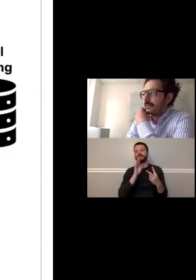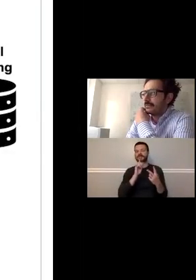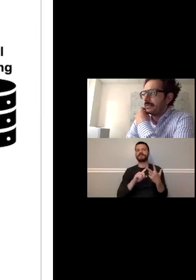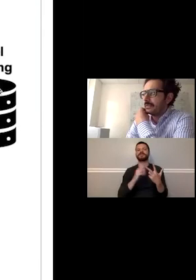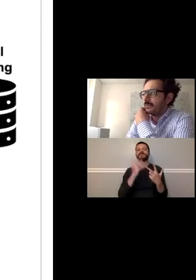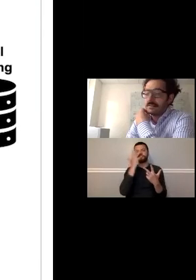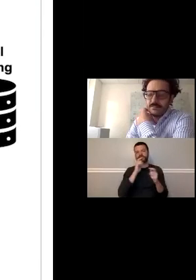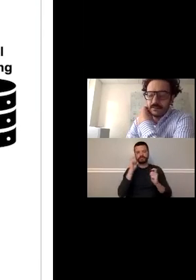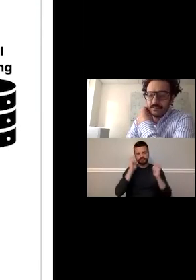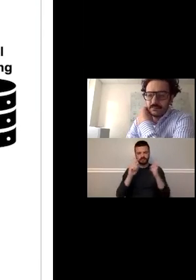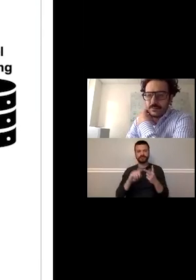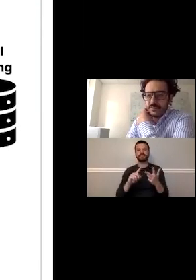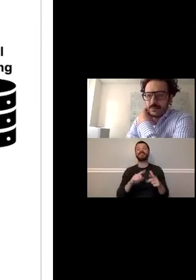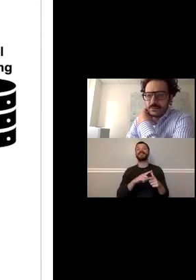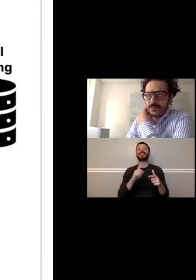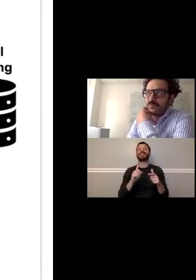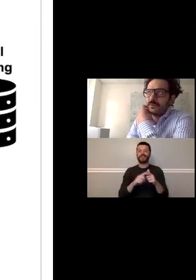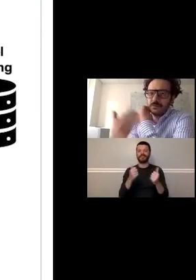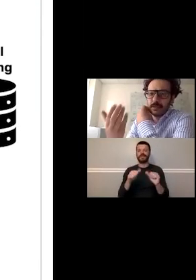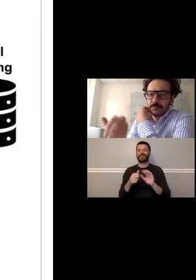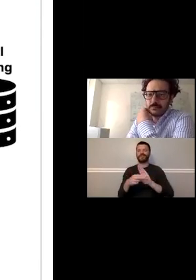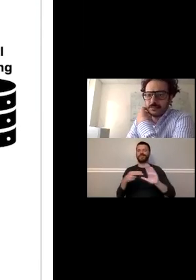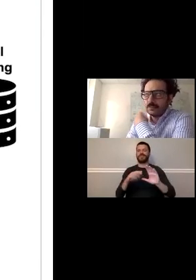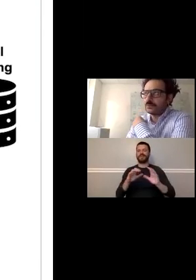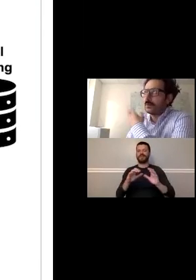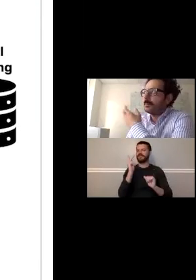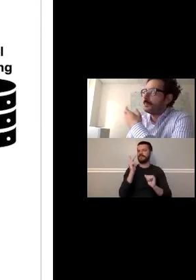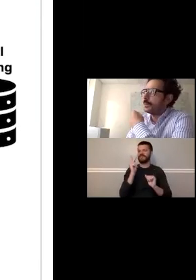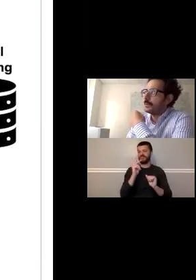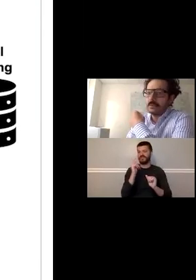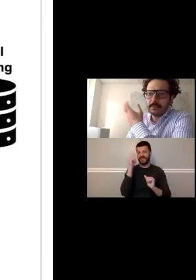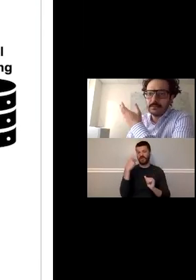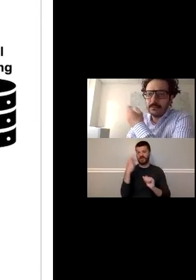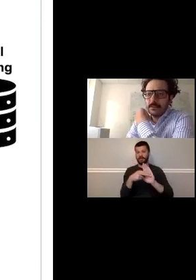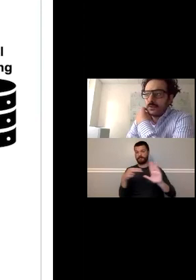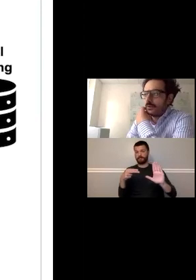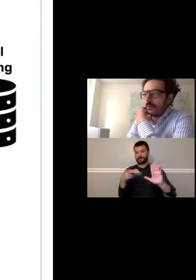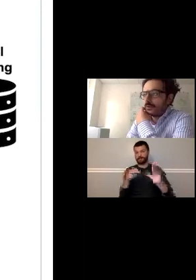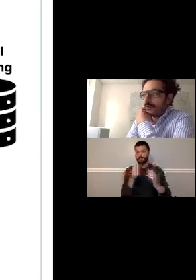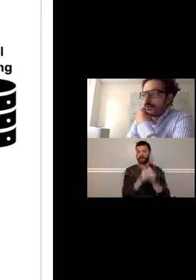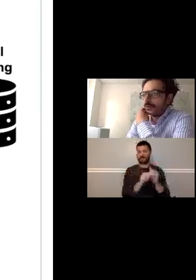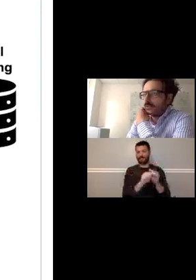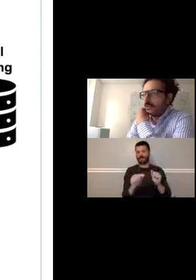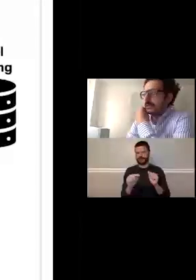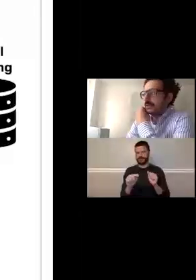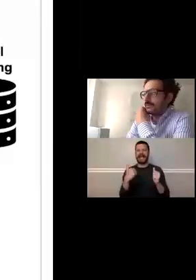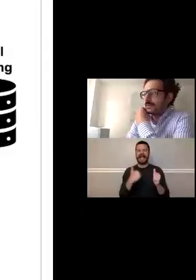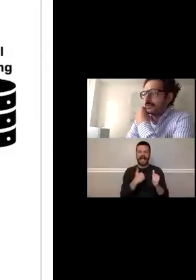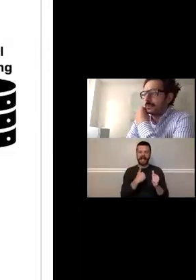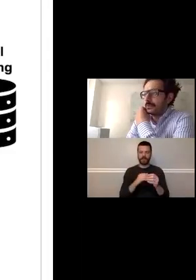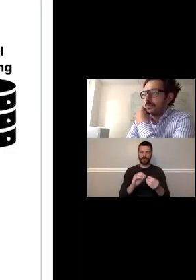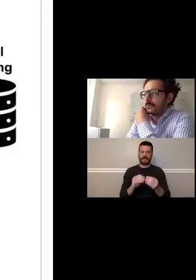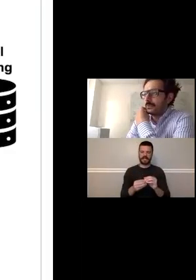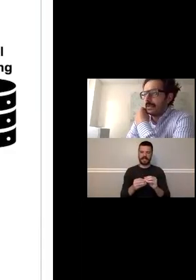that ultimately to classify different types of patients, to phenotype them, basically to come up with, again, a quantitative measure. And for